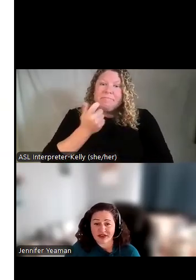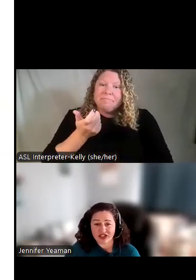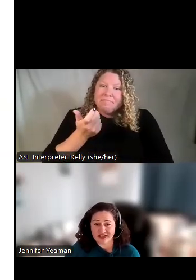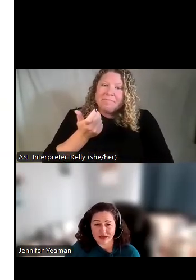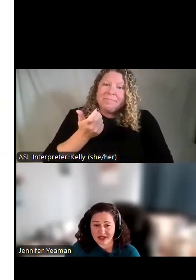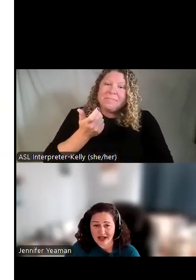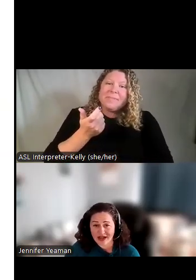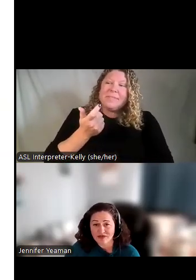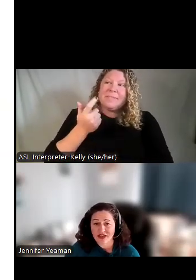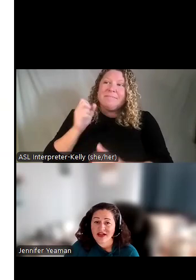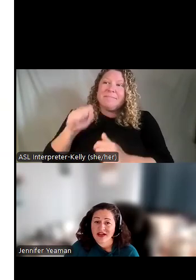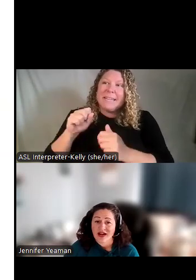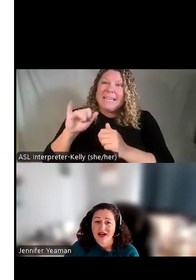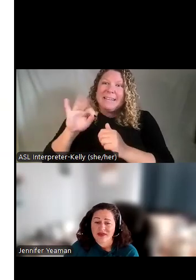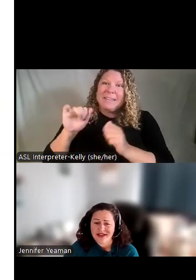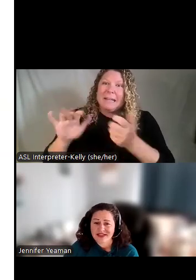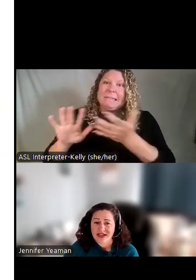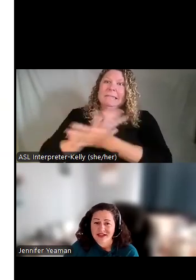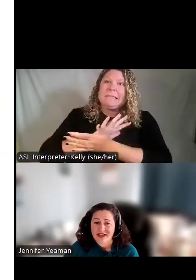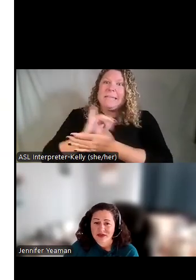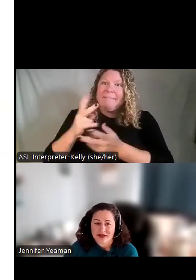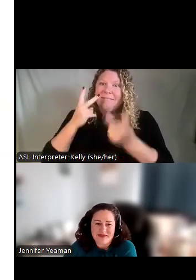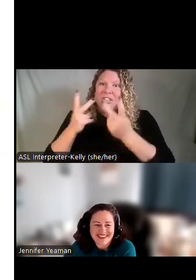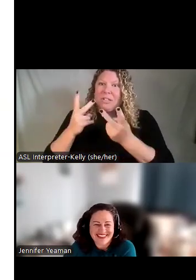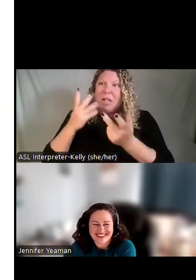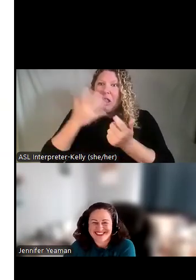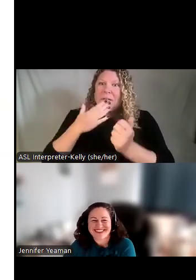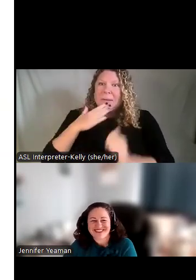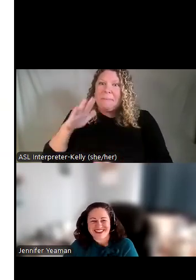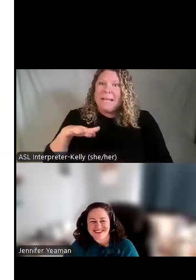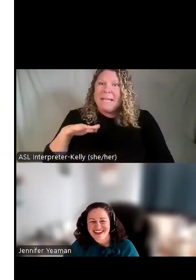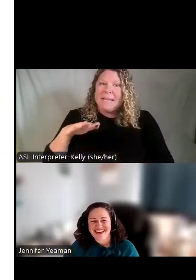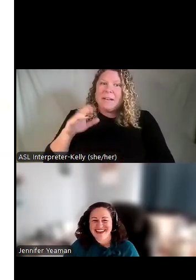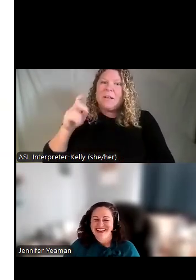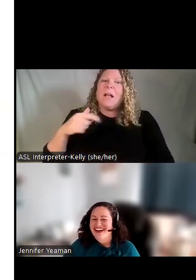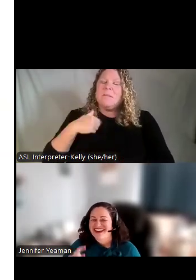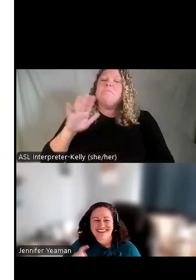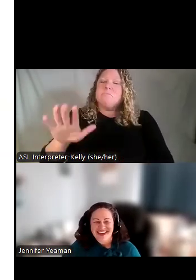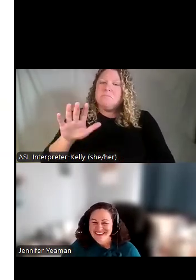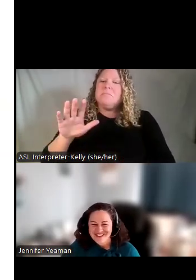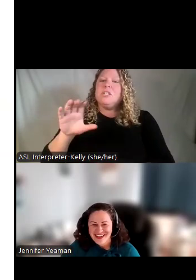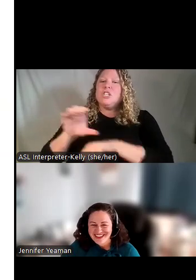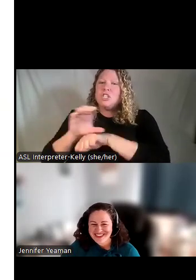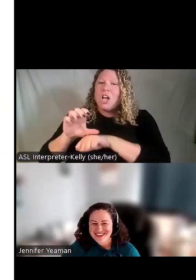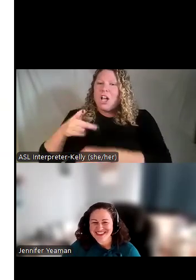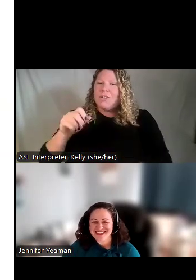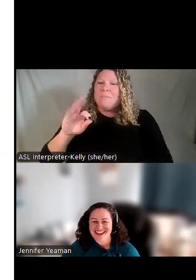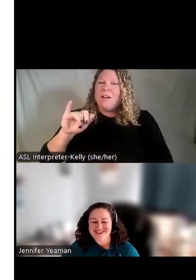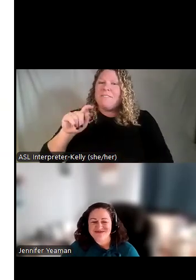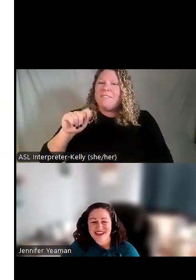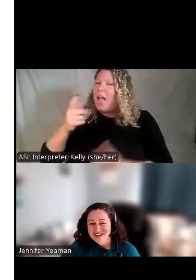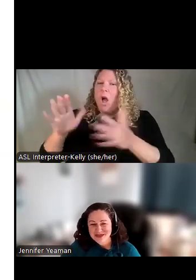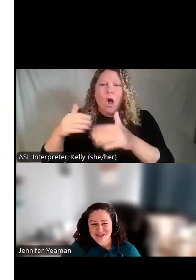visual imperfections I was going to have, I decided I was going to make a layered chocolate parfait. I already had all the baking